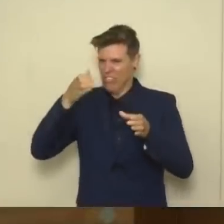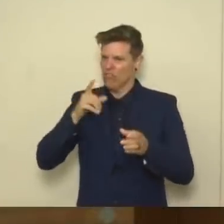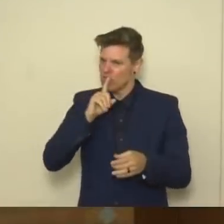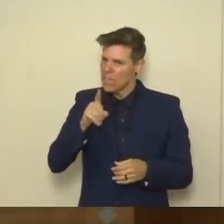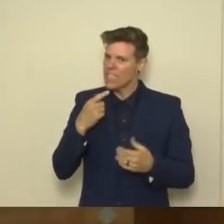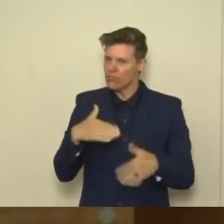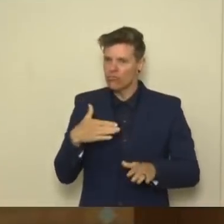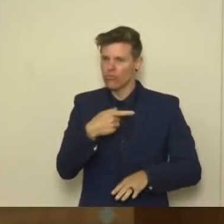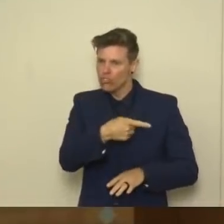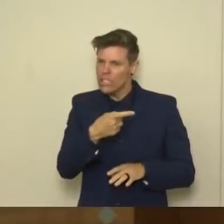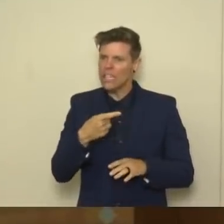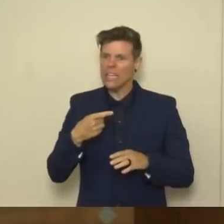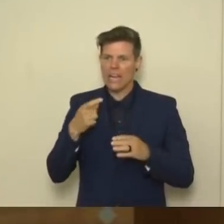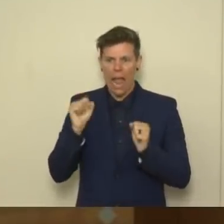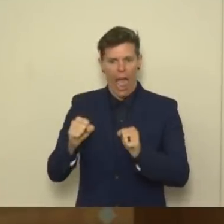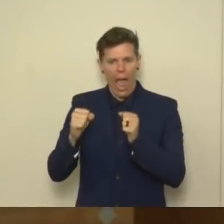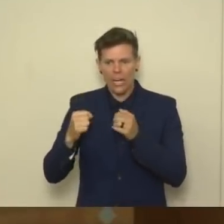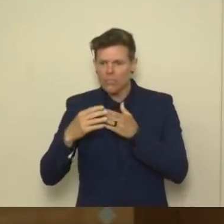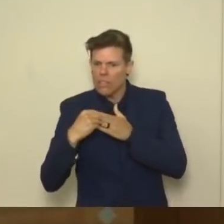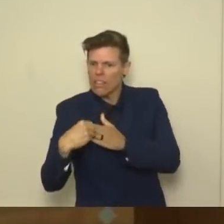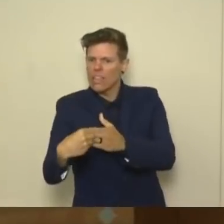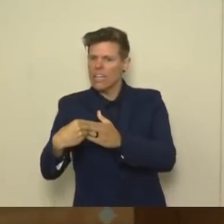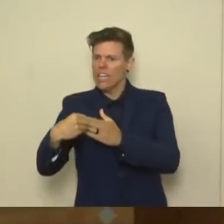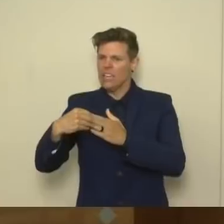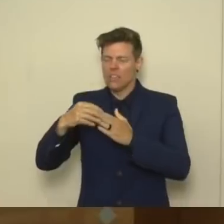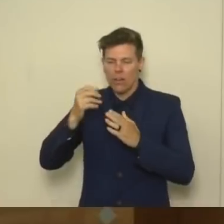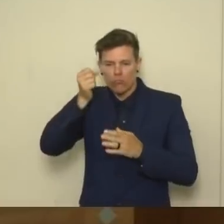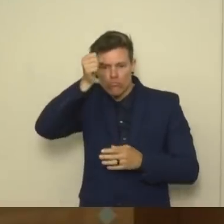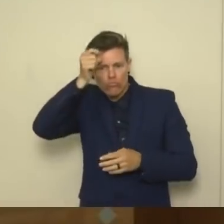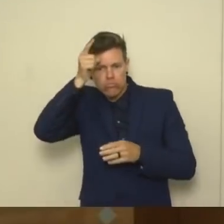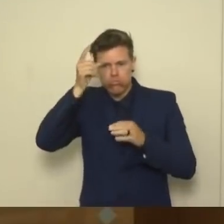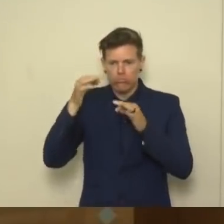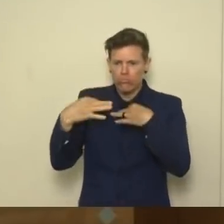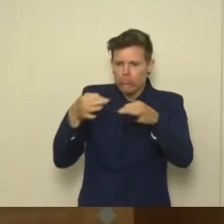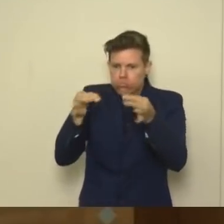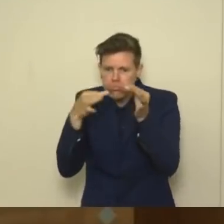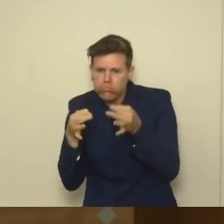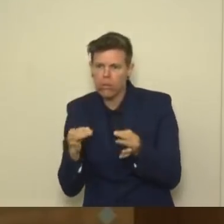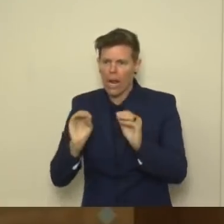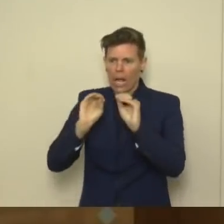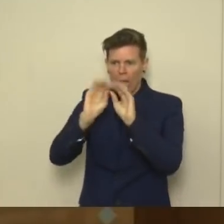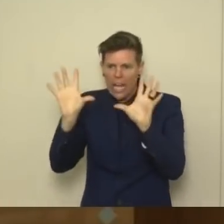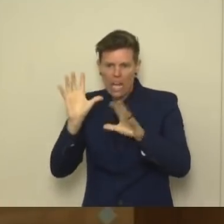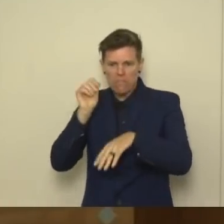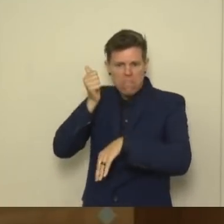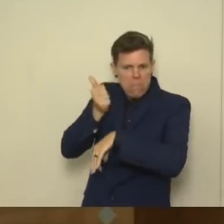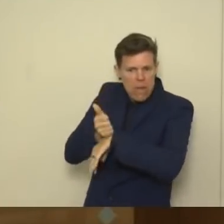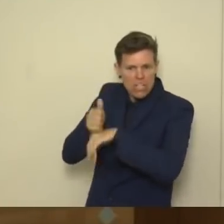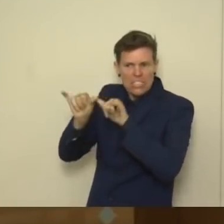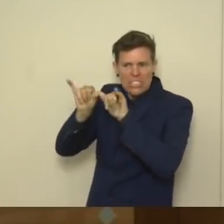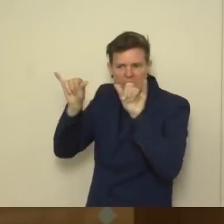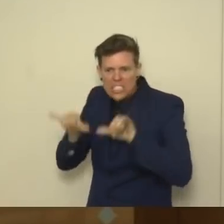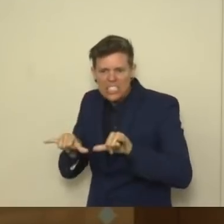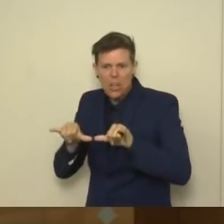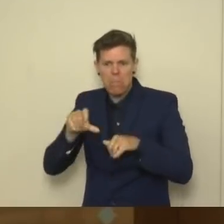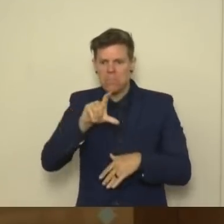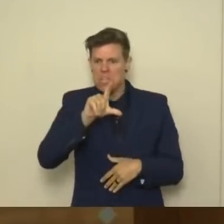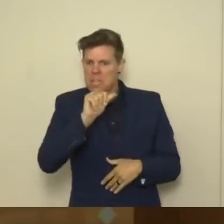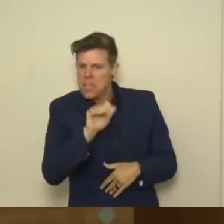the testing from the beginning when it comes to working with labs and the reagents. And so it's a real treat for